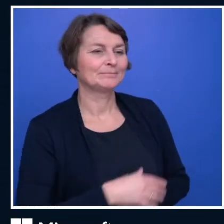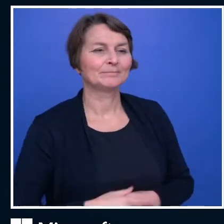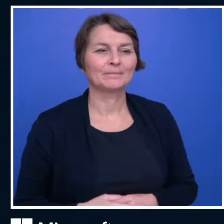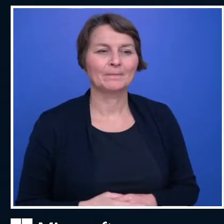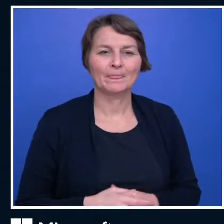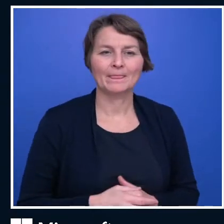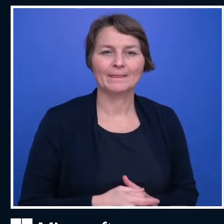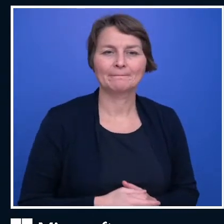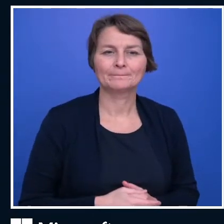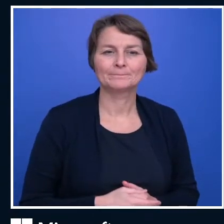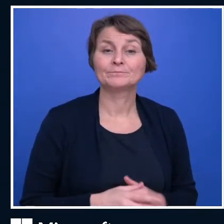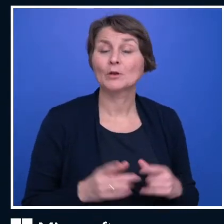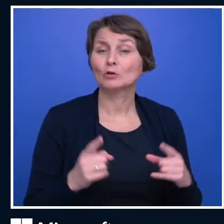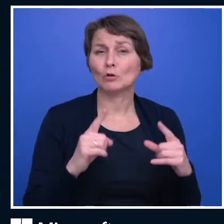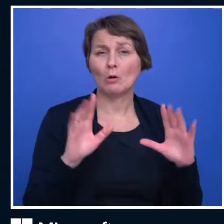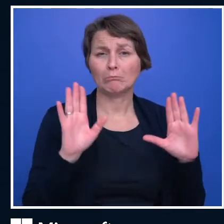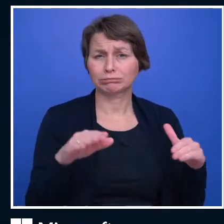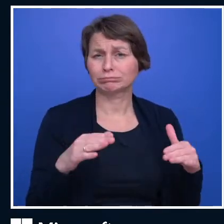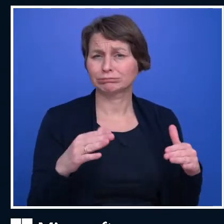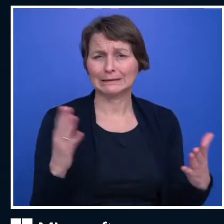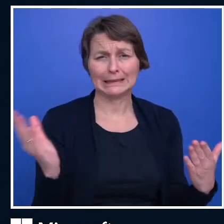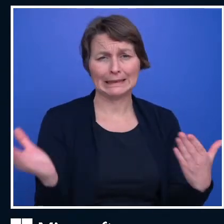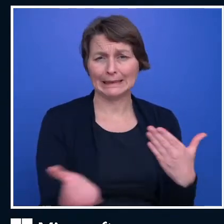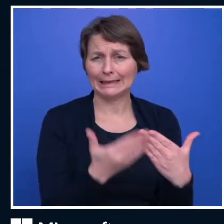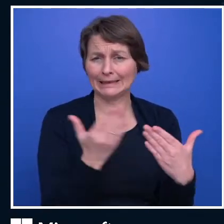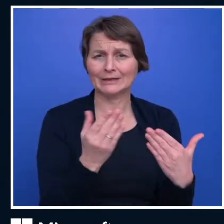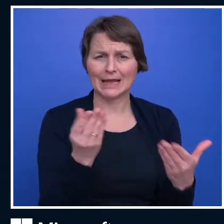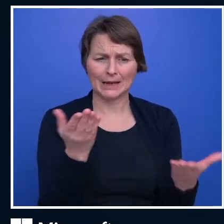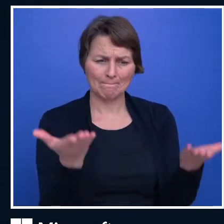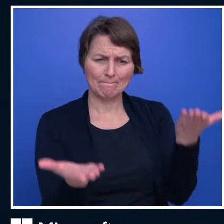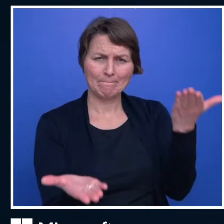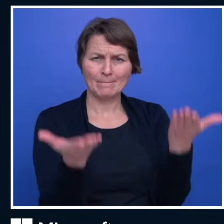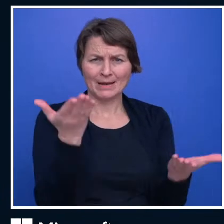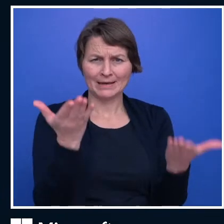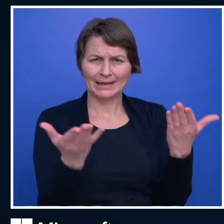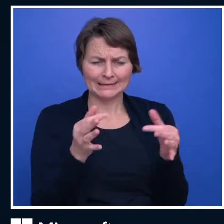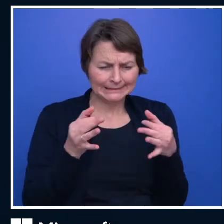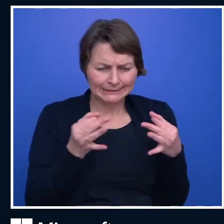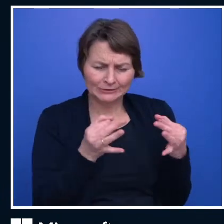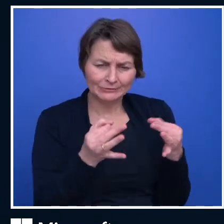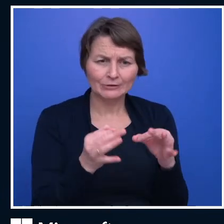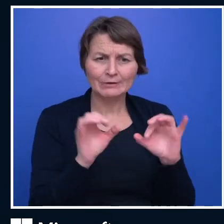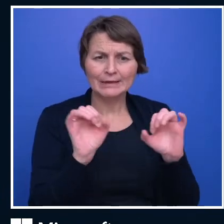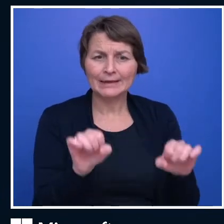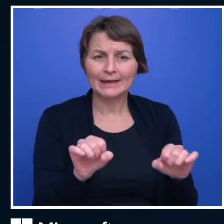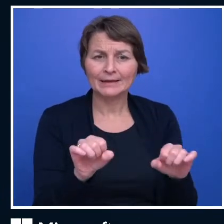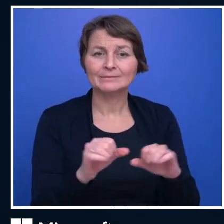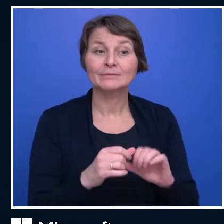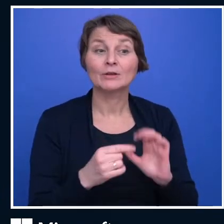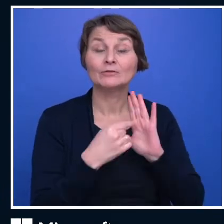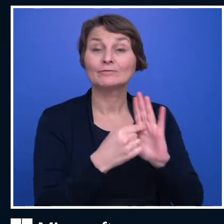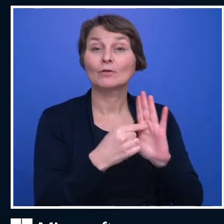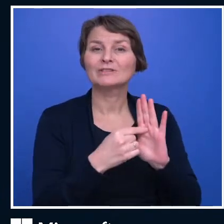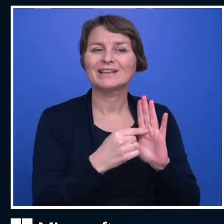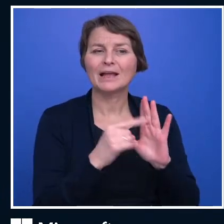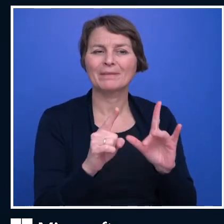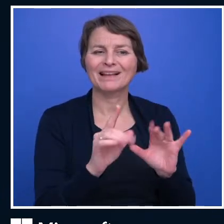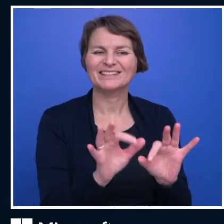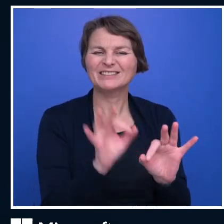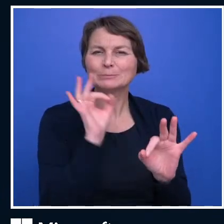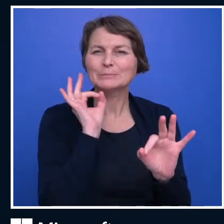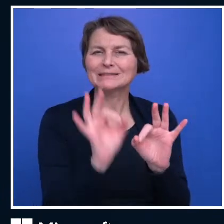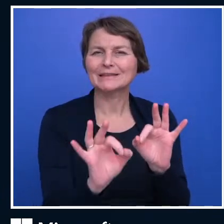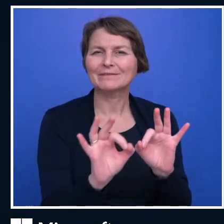mitigation strategies. And let's say I'm running a logistic regression algorithm and specified demographic parity, which is one